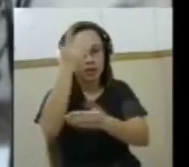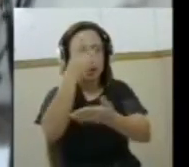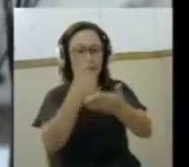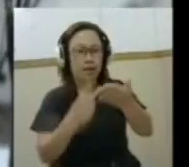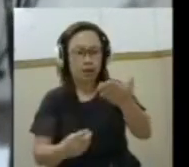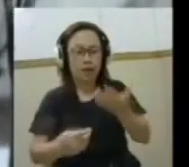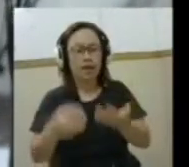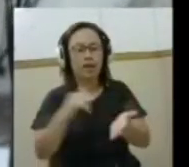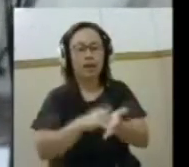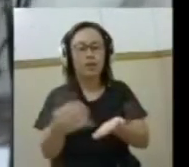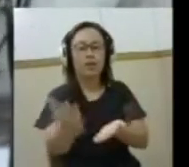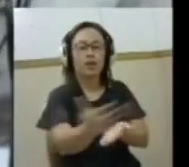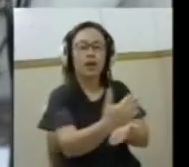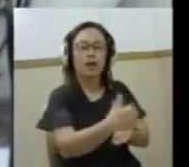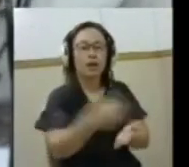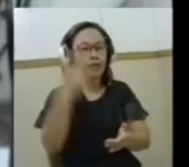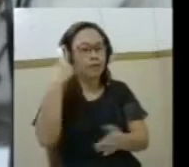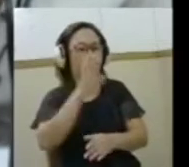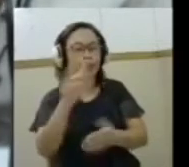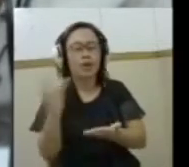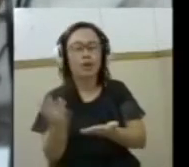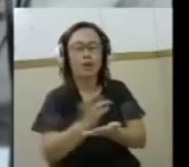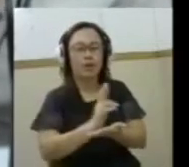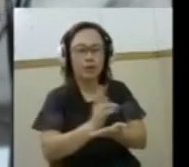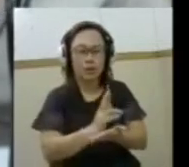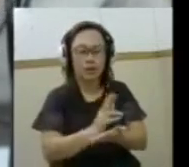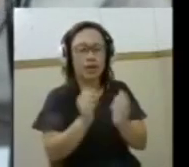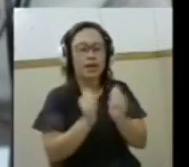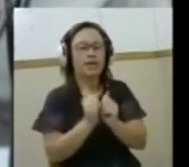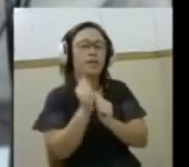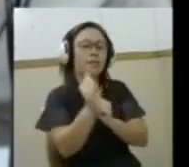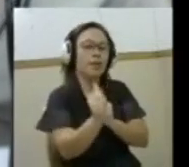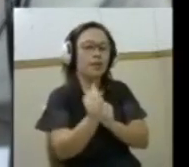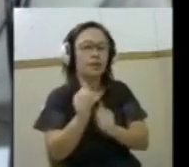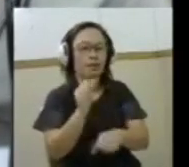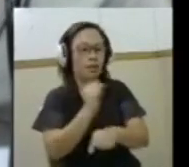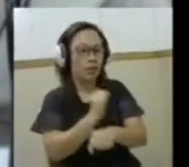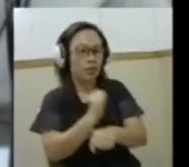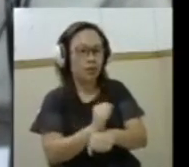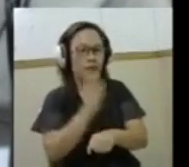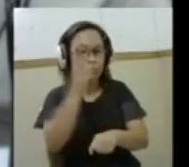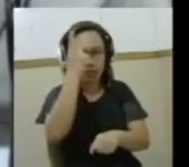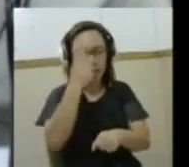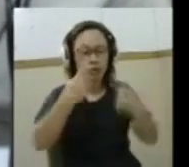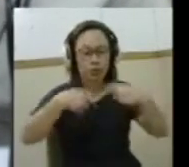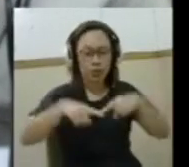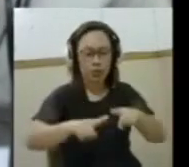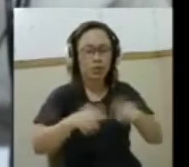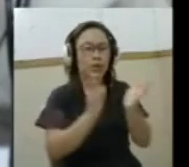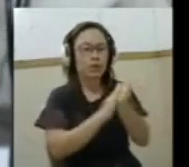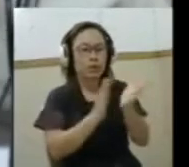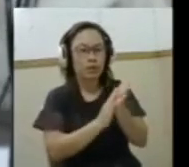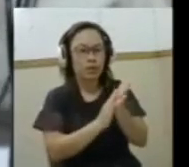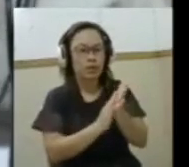have gathered for your research. For the submission of your worksheets, your parents will go to the school on